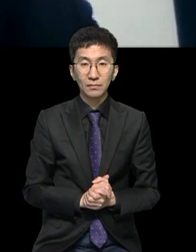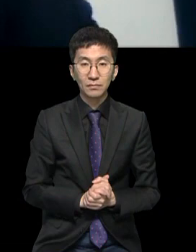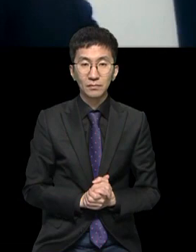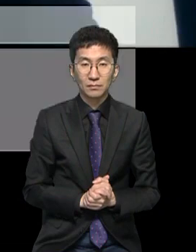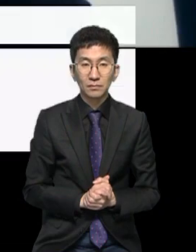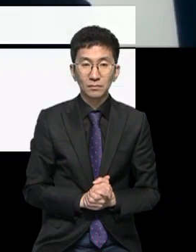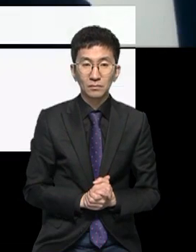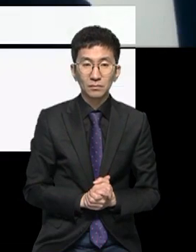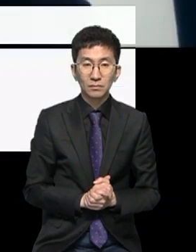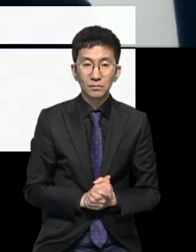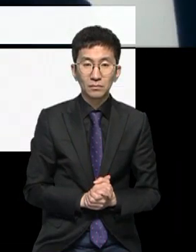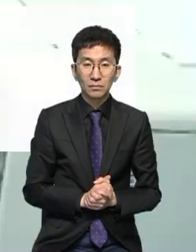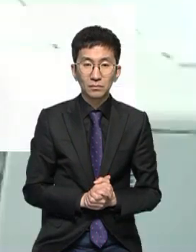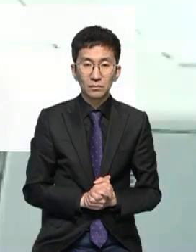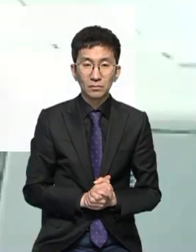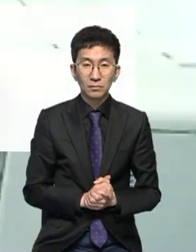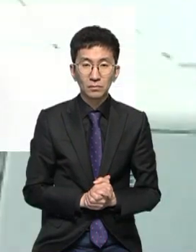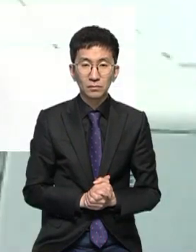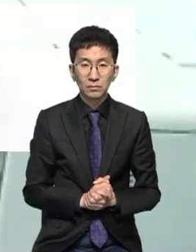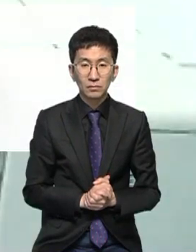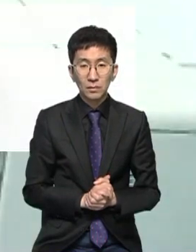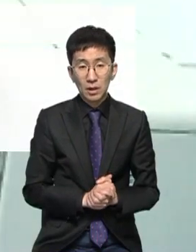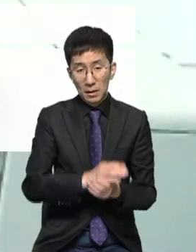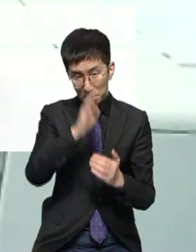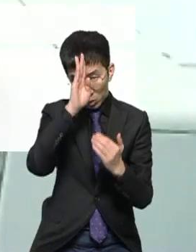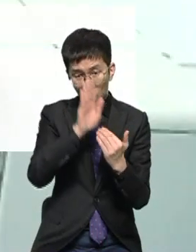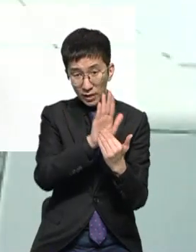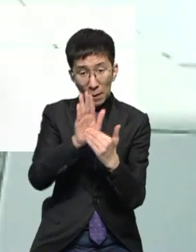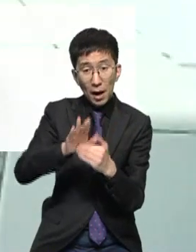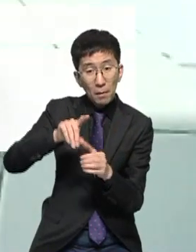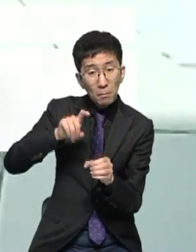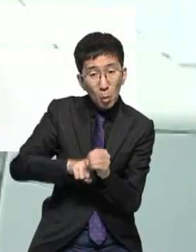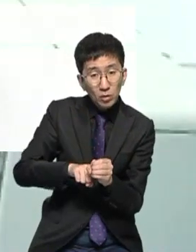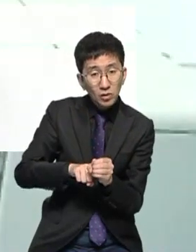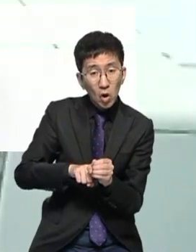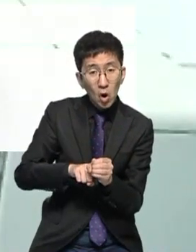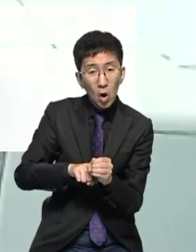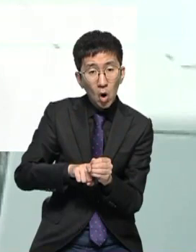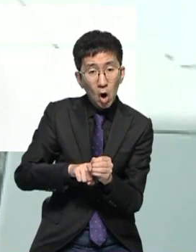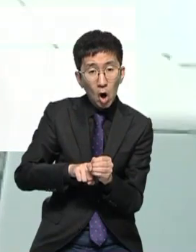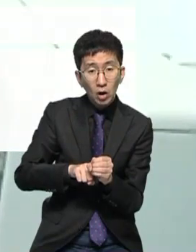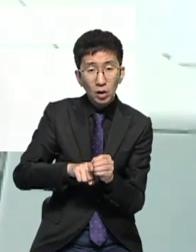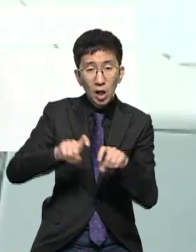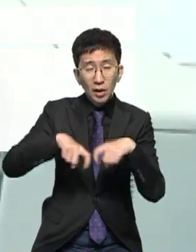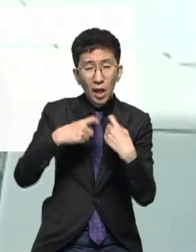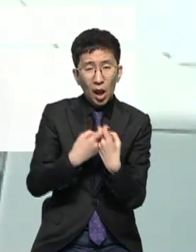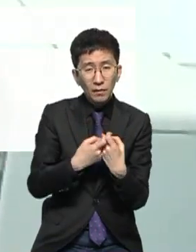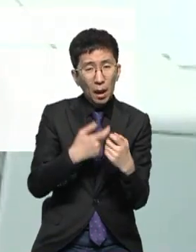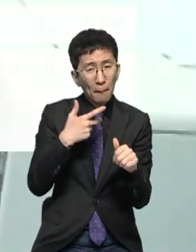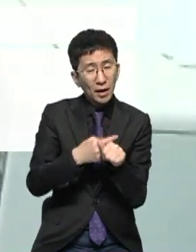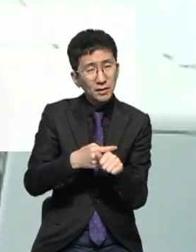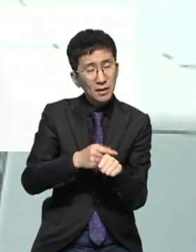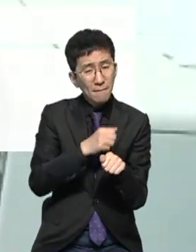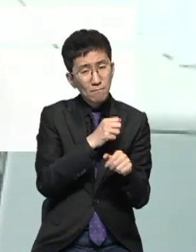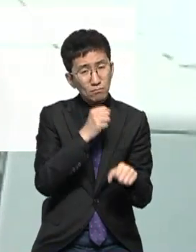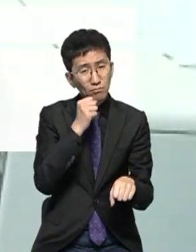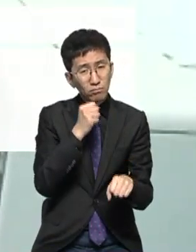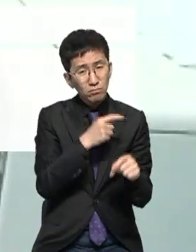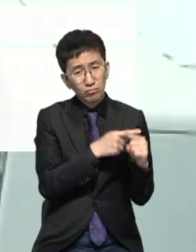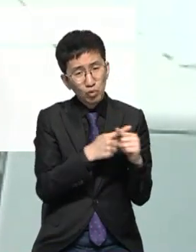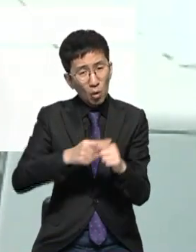It's not unreasonable to require individuals to take the vaccine just to